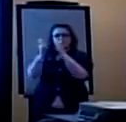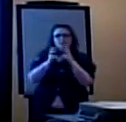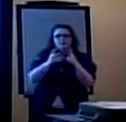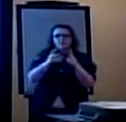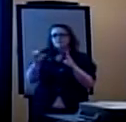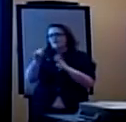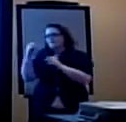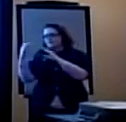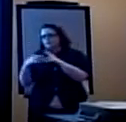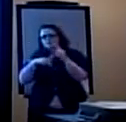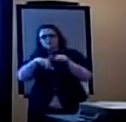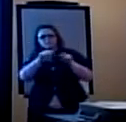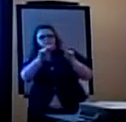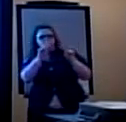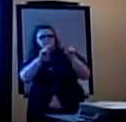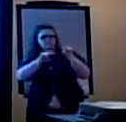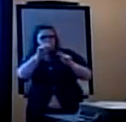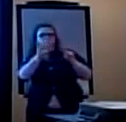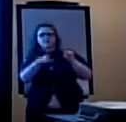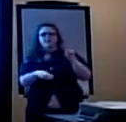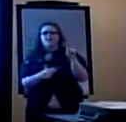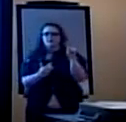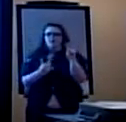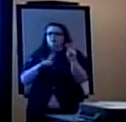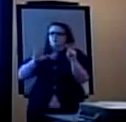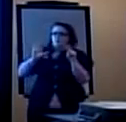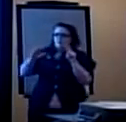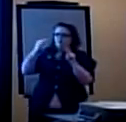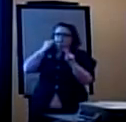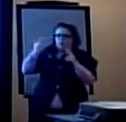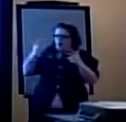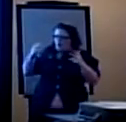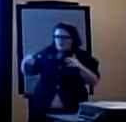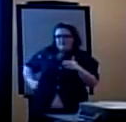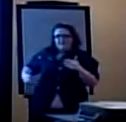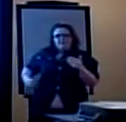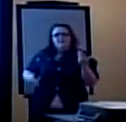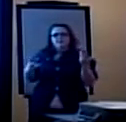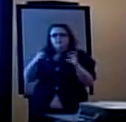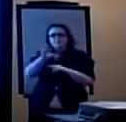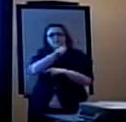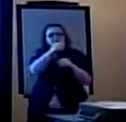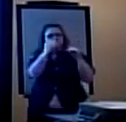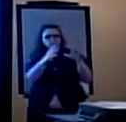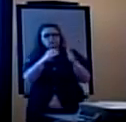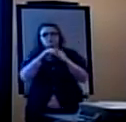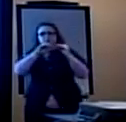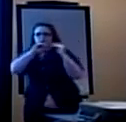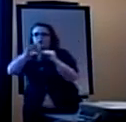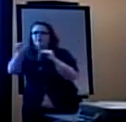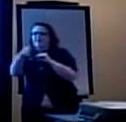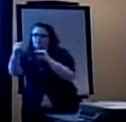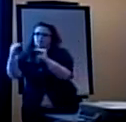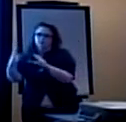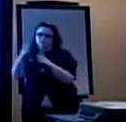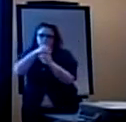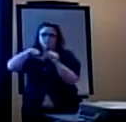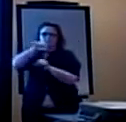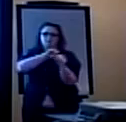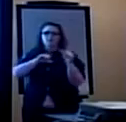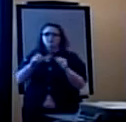students, and it was an easy way to reflect on what they know. So they learned from their peers. So that professional development and sharing of